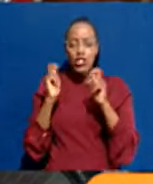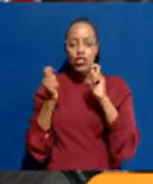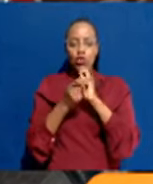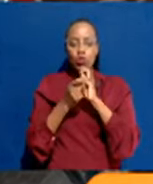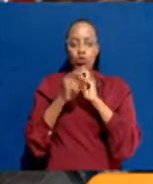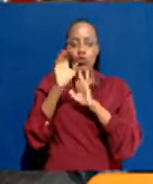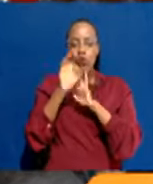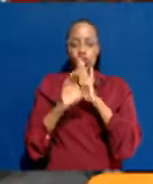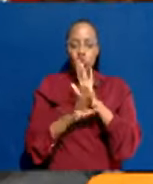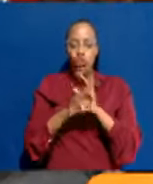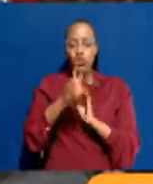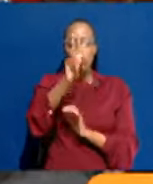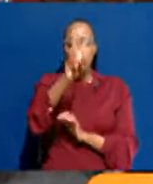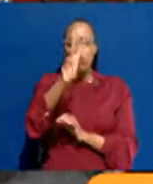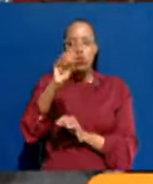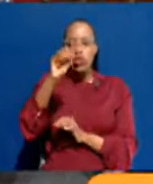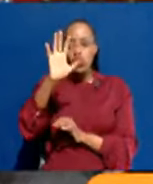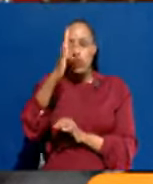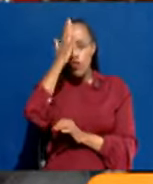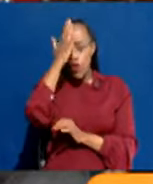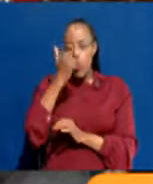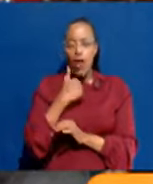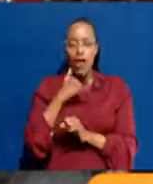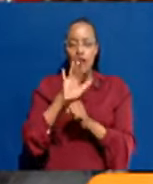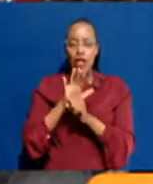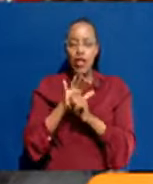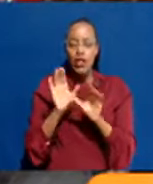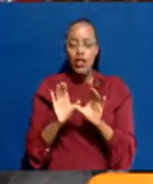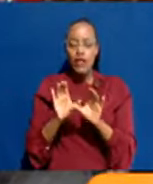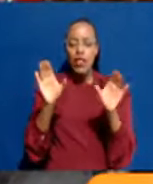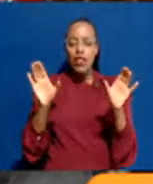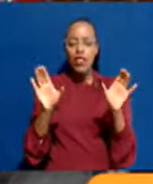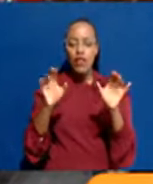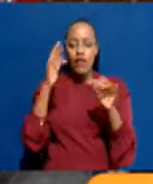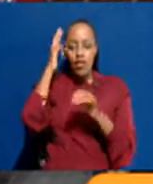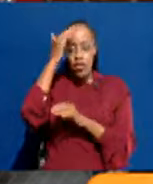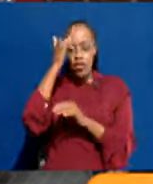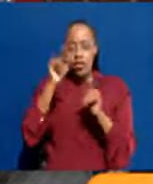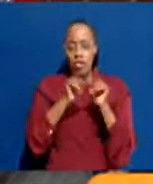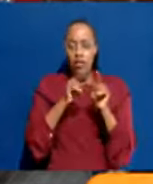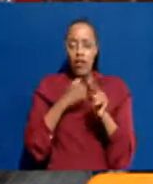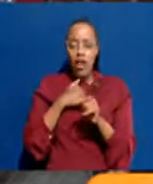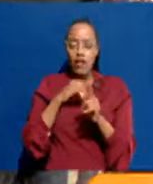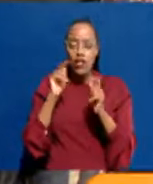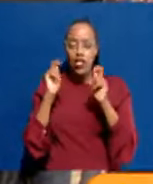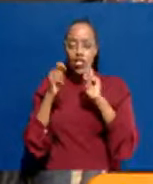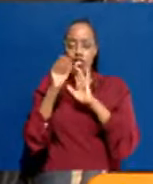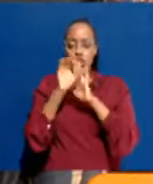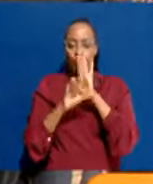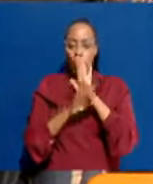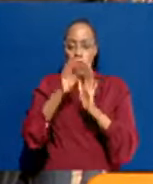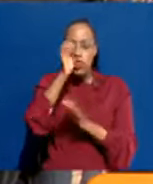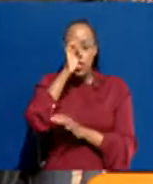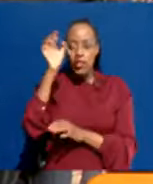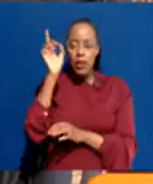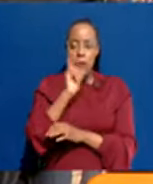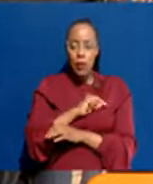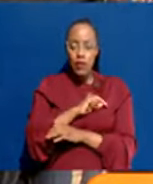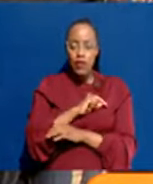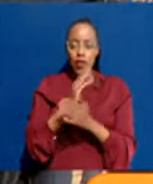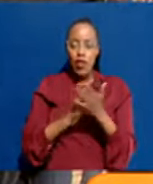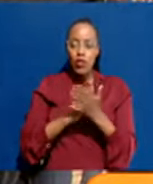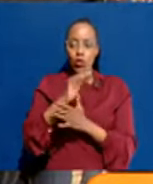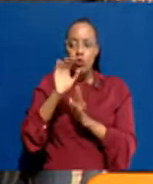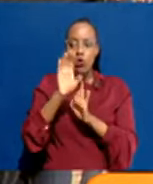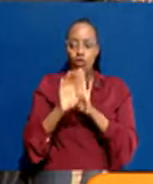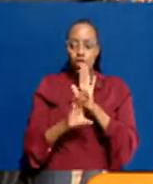constitution, yes, 2005, because of that division. That's why the referendum, the constitution was rejected, draft constitution.